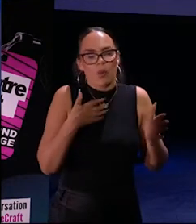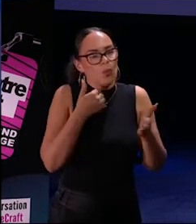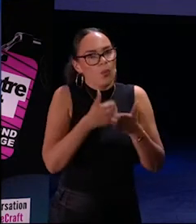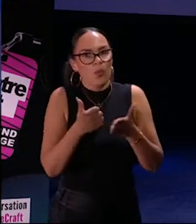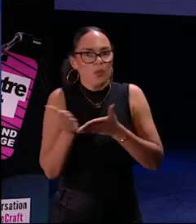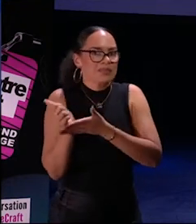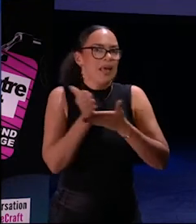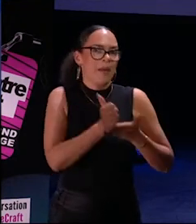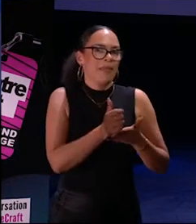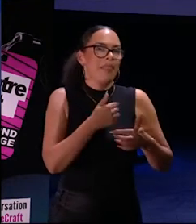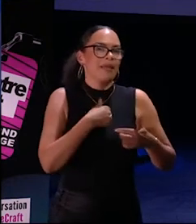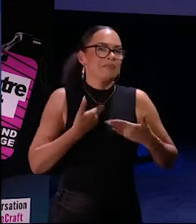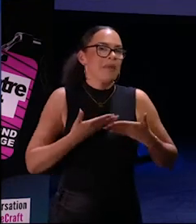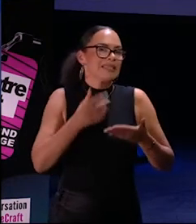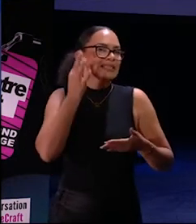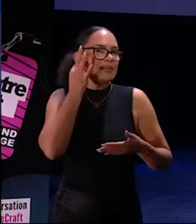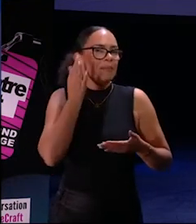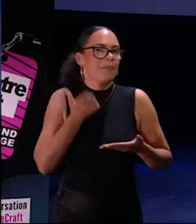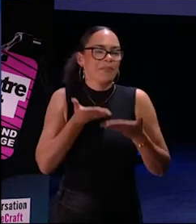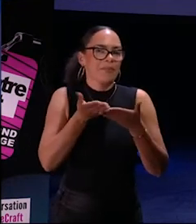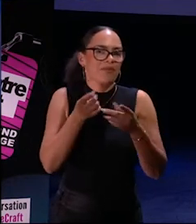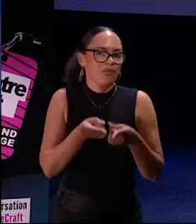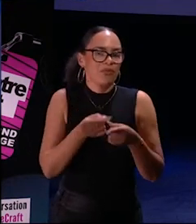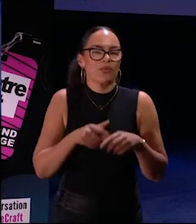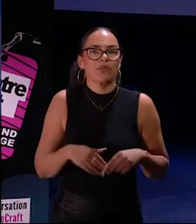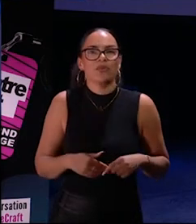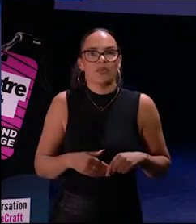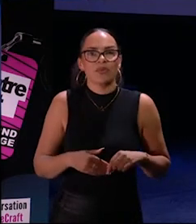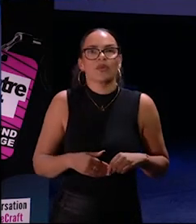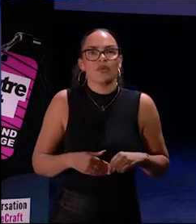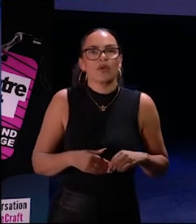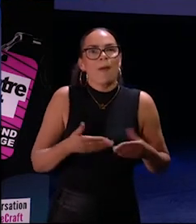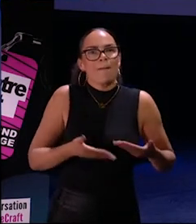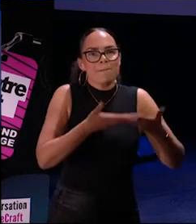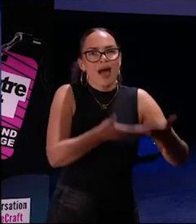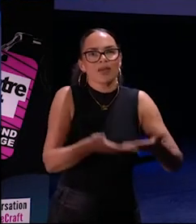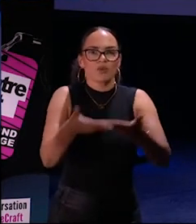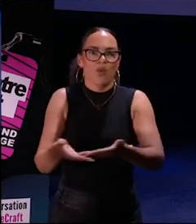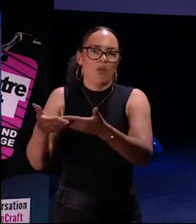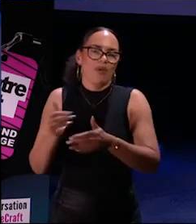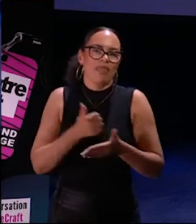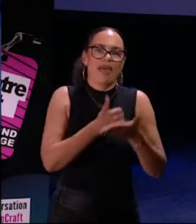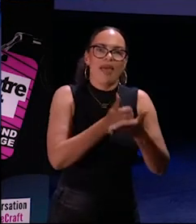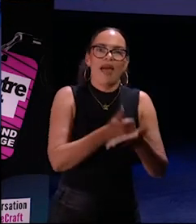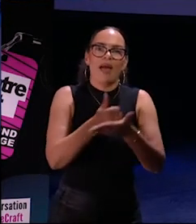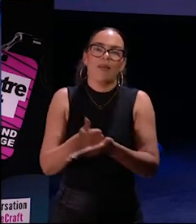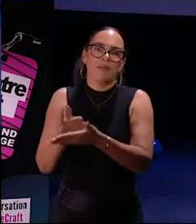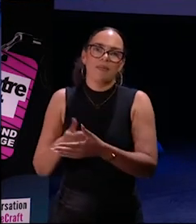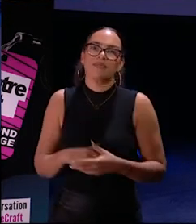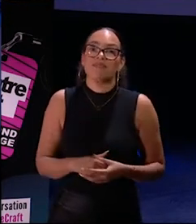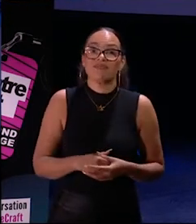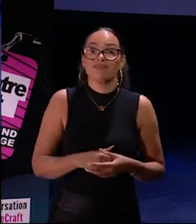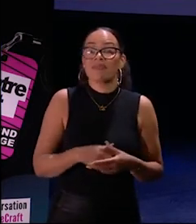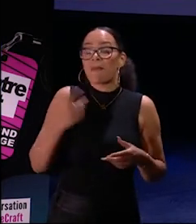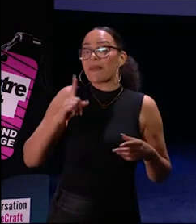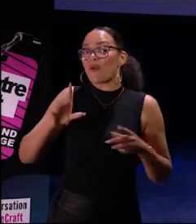I will always pass on the favour to make sure that you pass it on and you repay the favour. And it's people